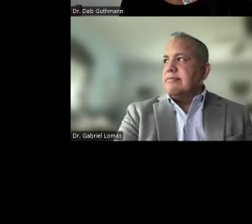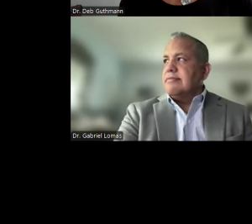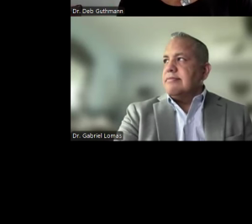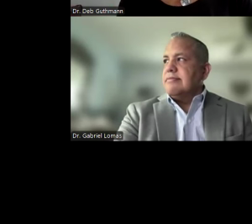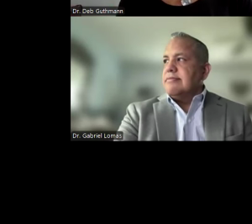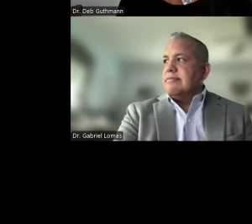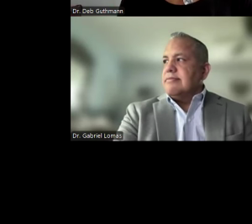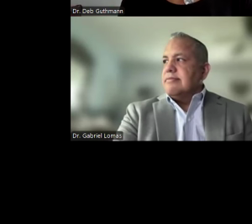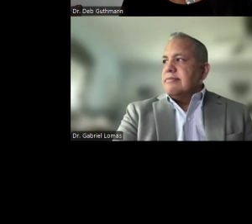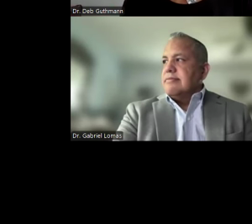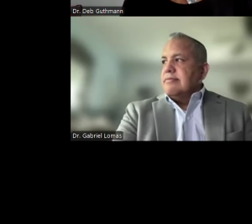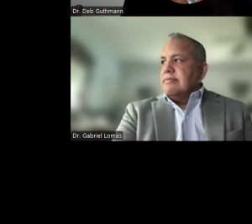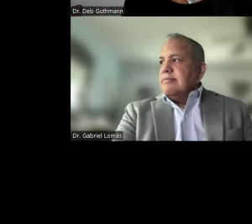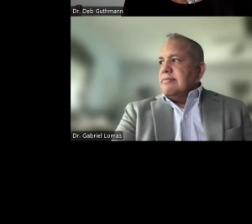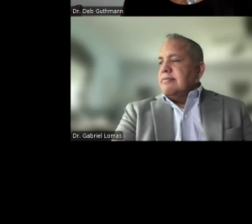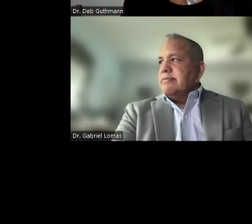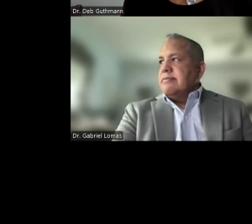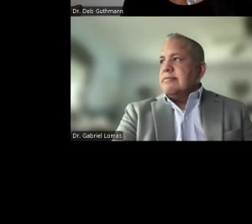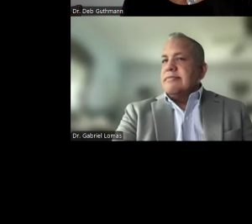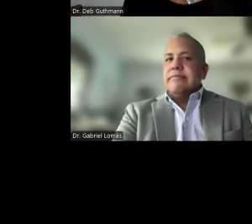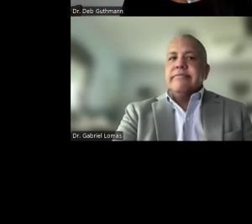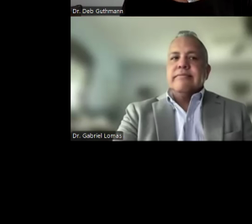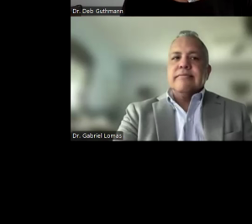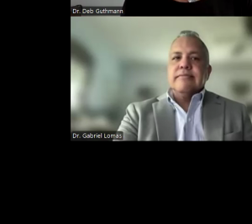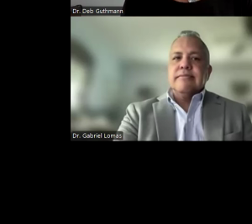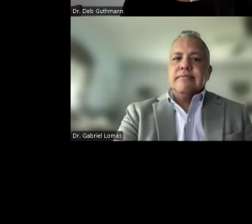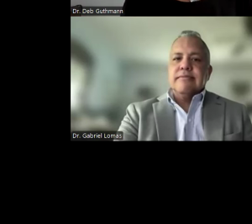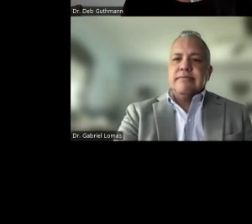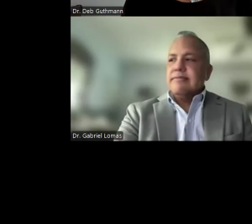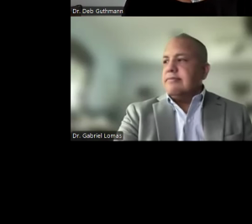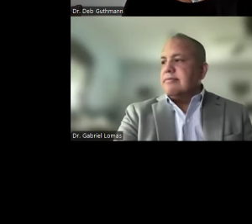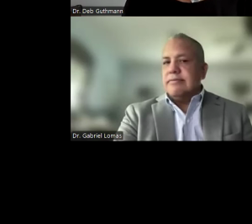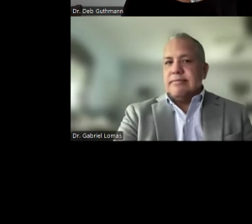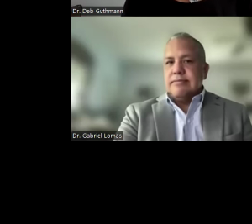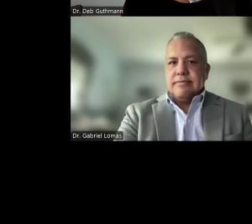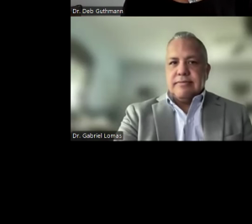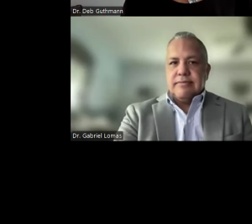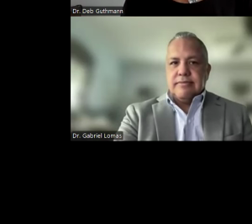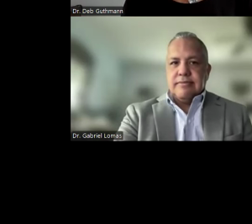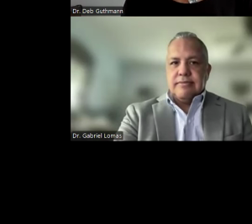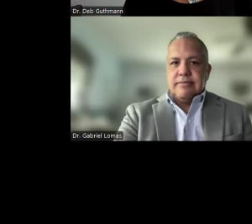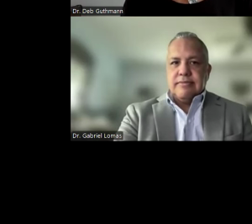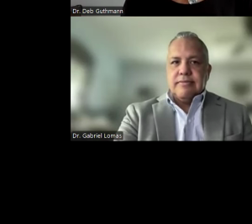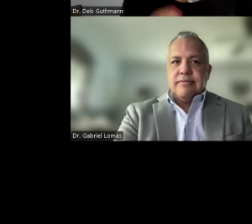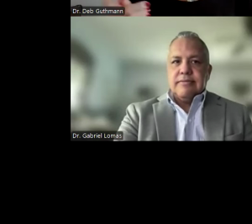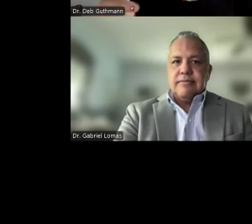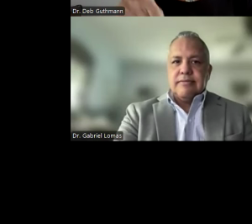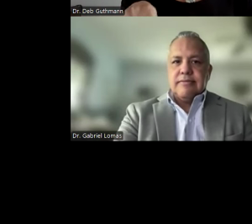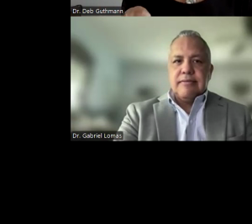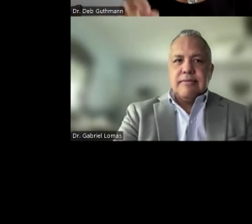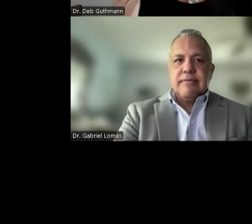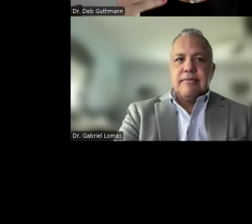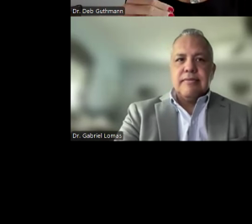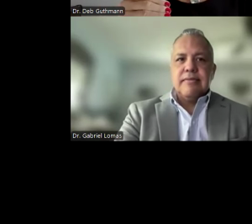throughout the process. As we move forward, we'll try and catch those as we go. And with that, I'm going to turn it over to Gabe. Oh,